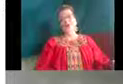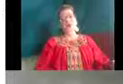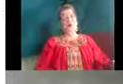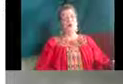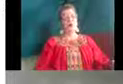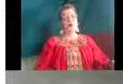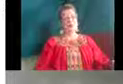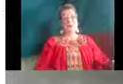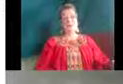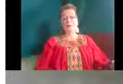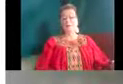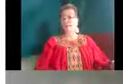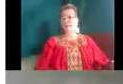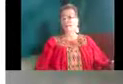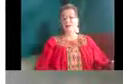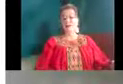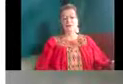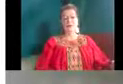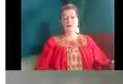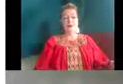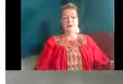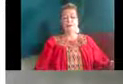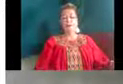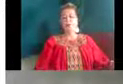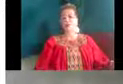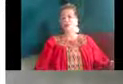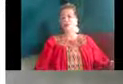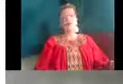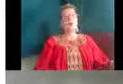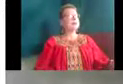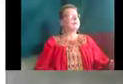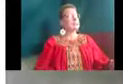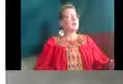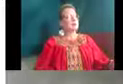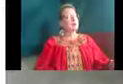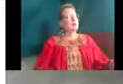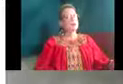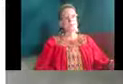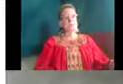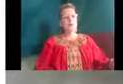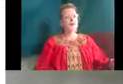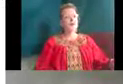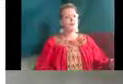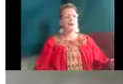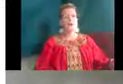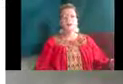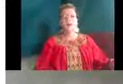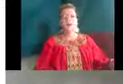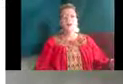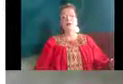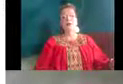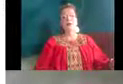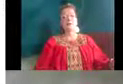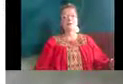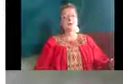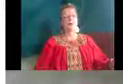monitors have come a long way so a lot of them even have video now so that you can look and see if there's a problem or if it was a true emergency